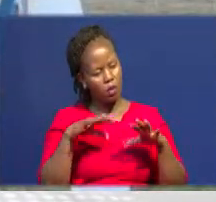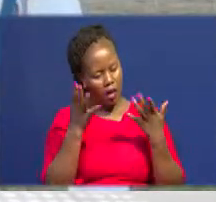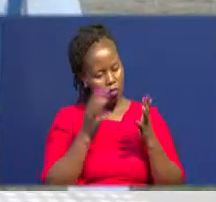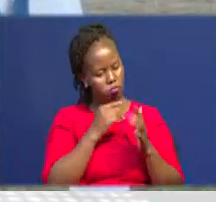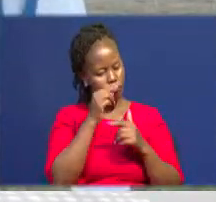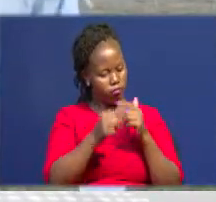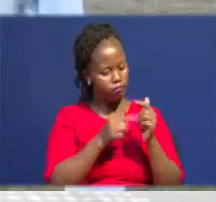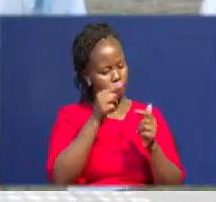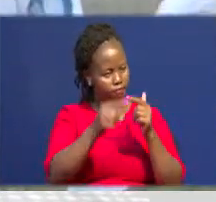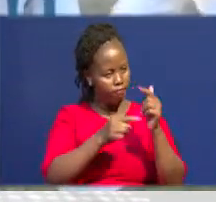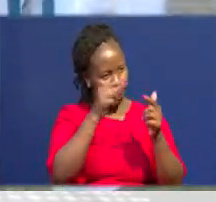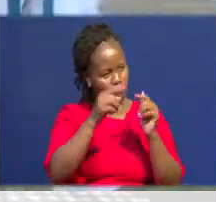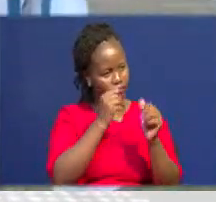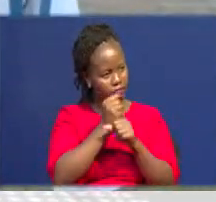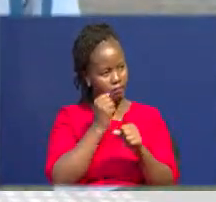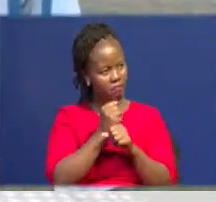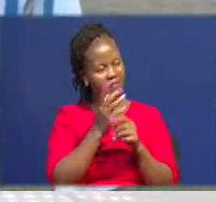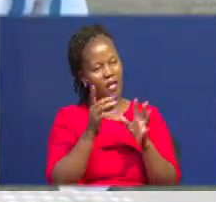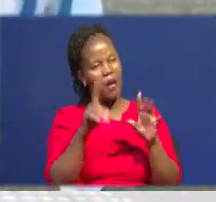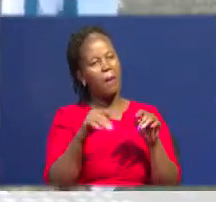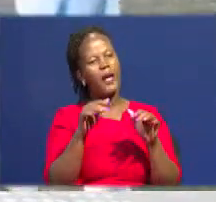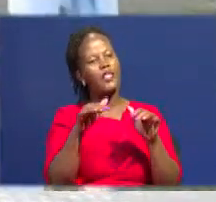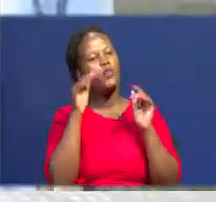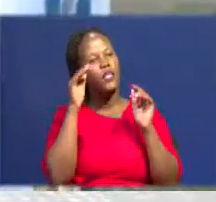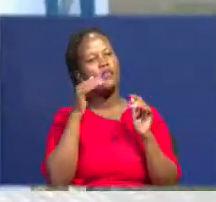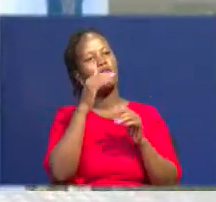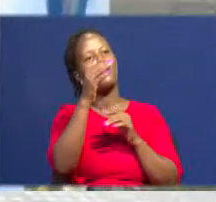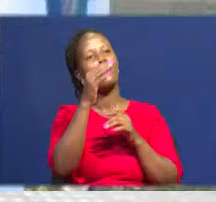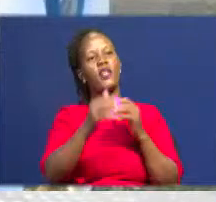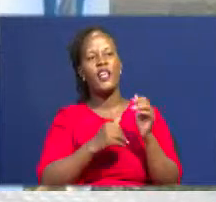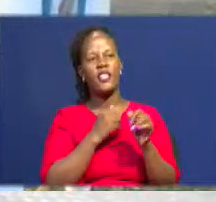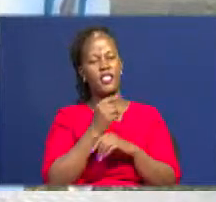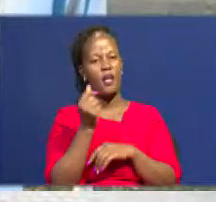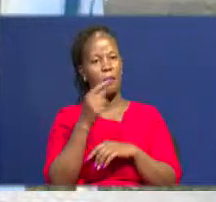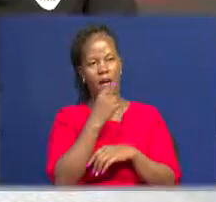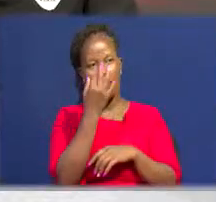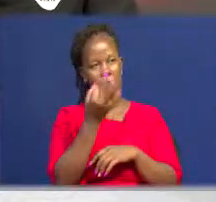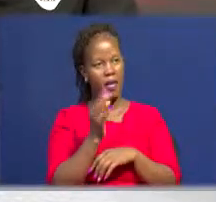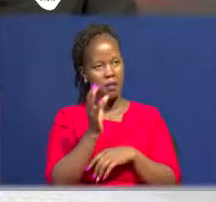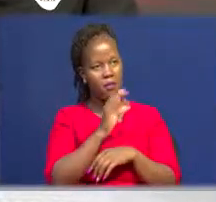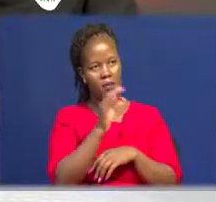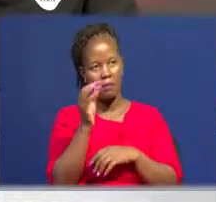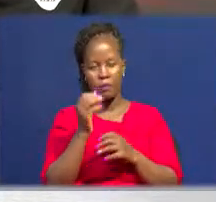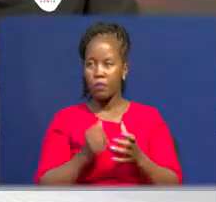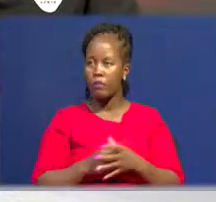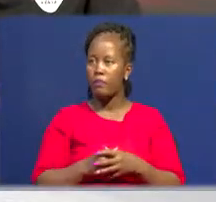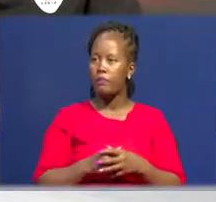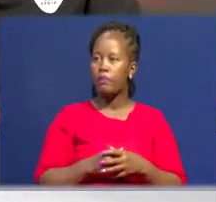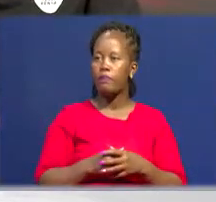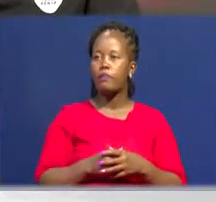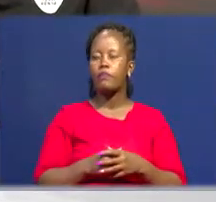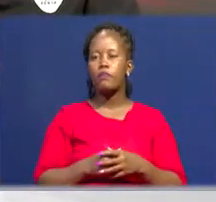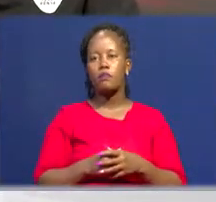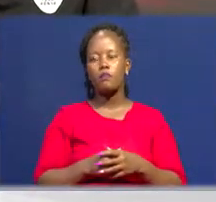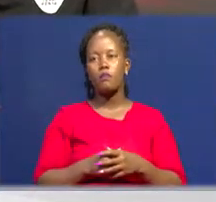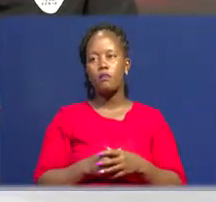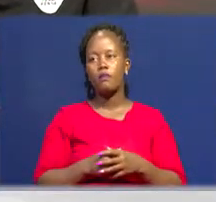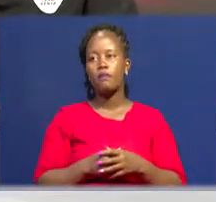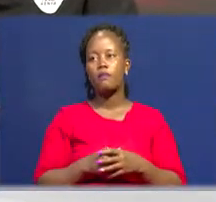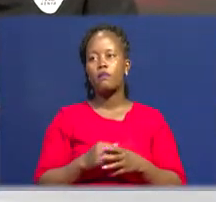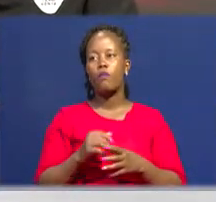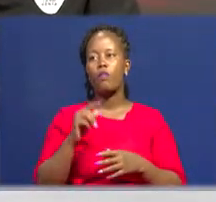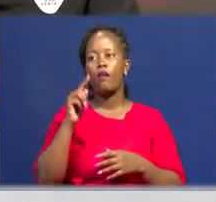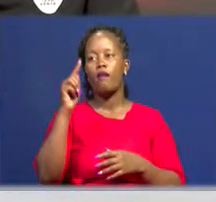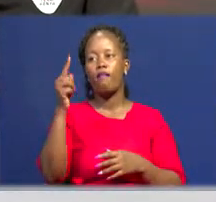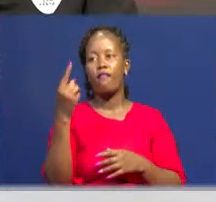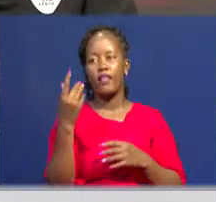doing it every, I mean, even not wait for the other next year match? So for us, the first thing